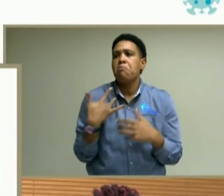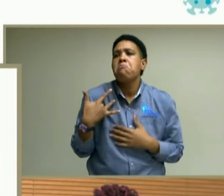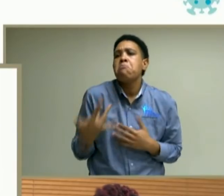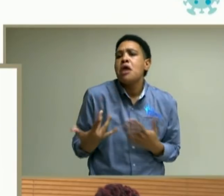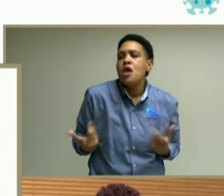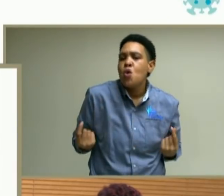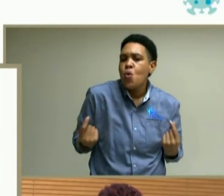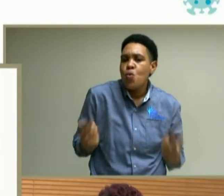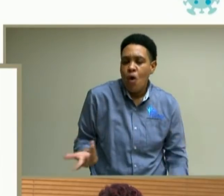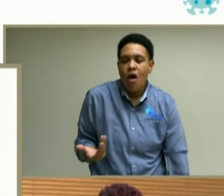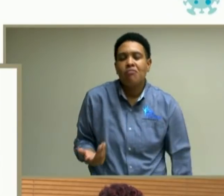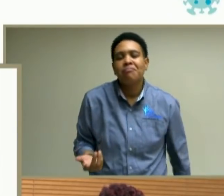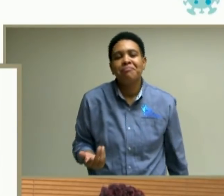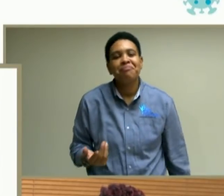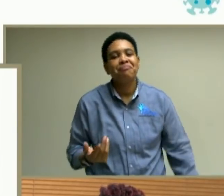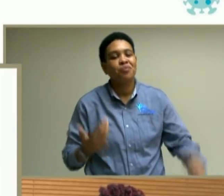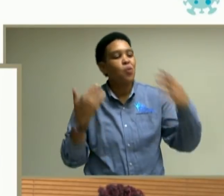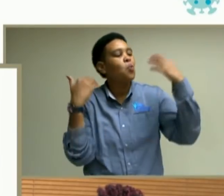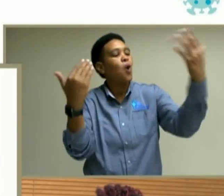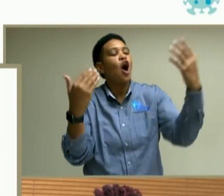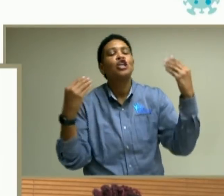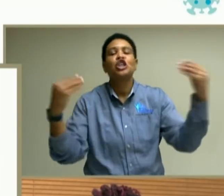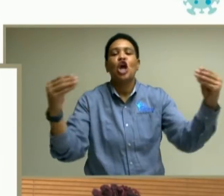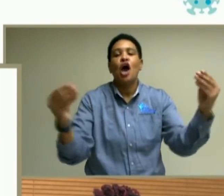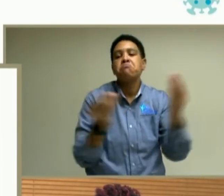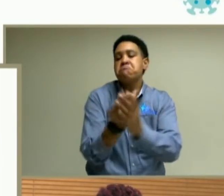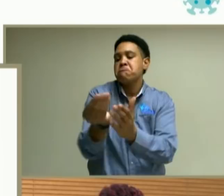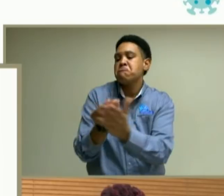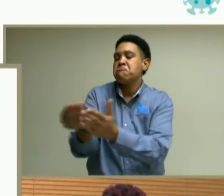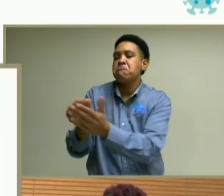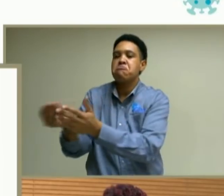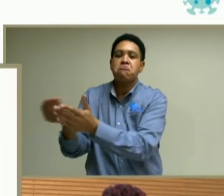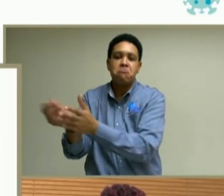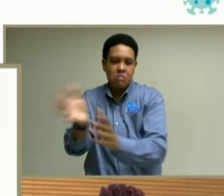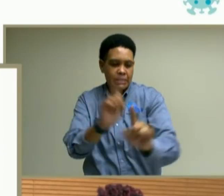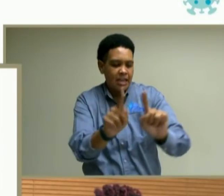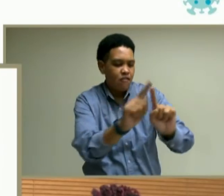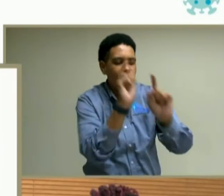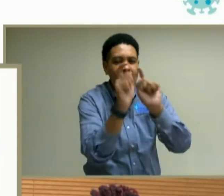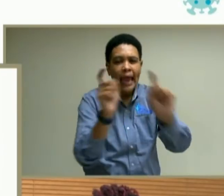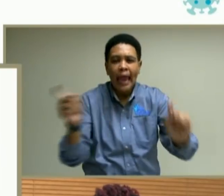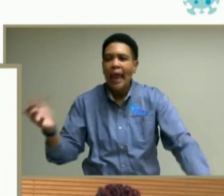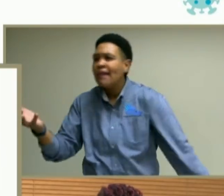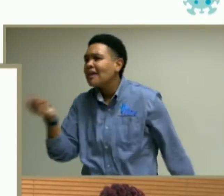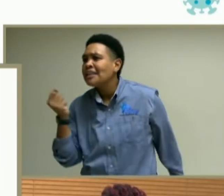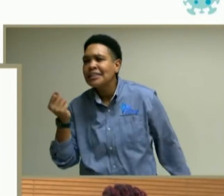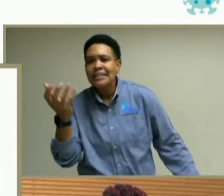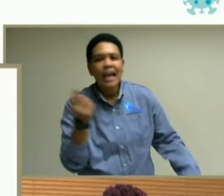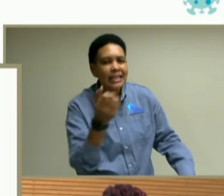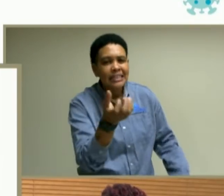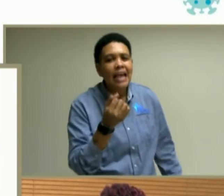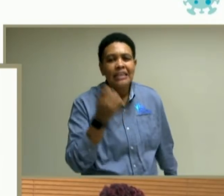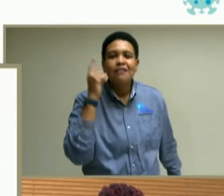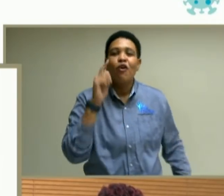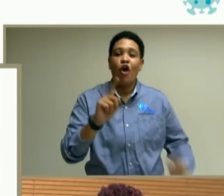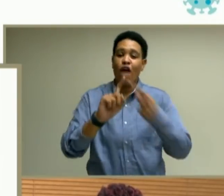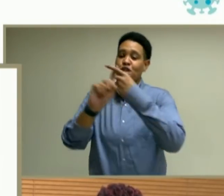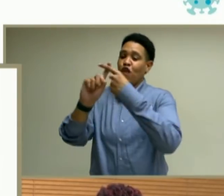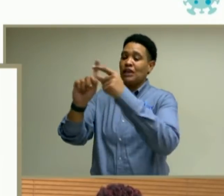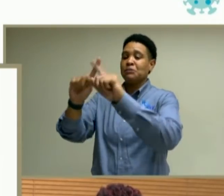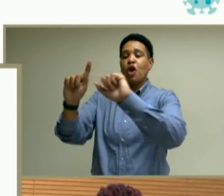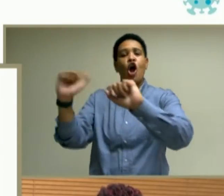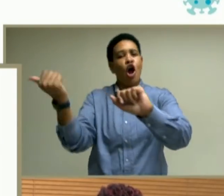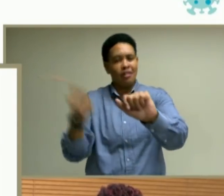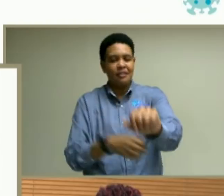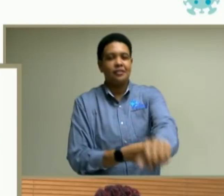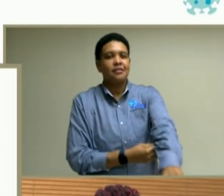accustomed to, going about shopping, buying our gifts and presents for each other and for our friends. And we have had